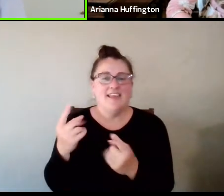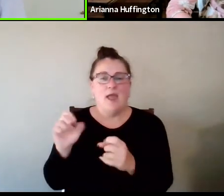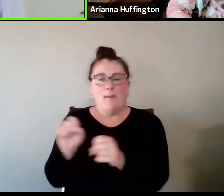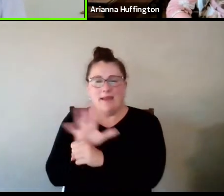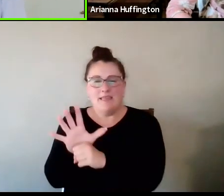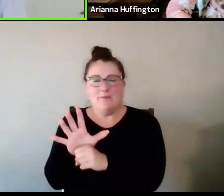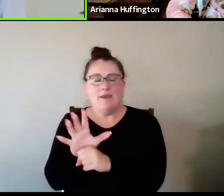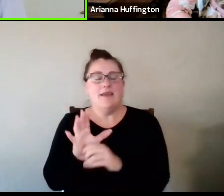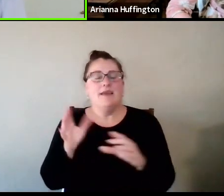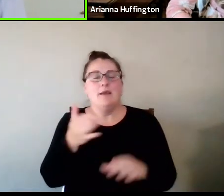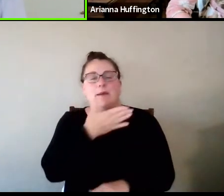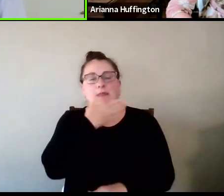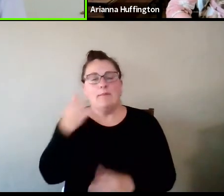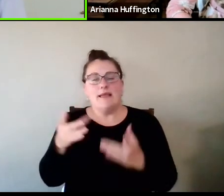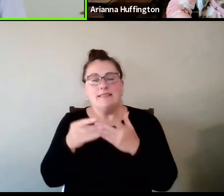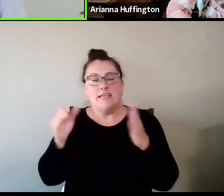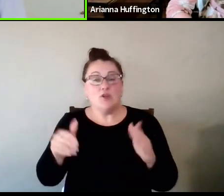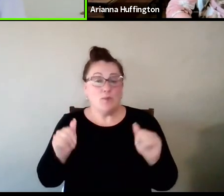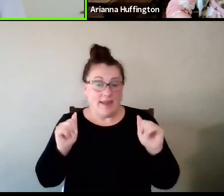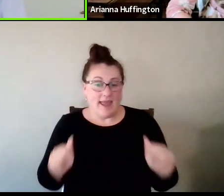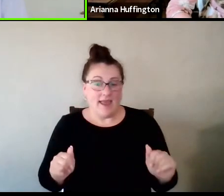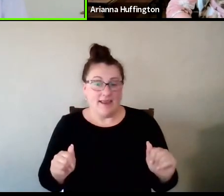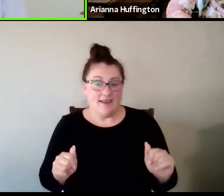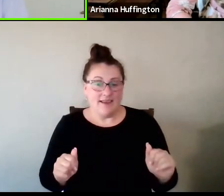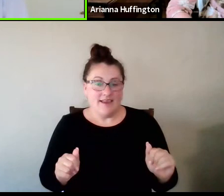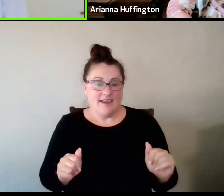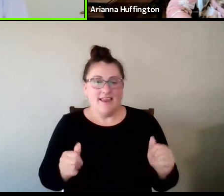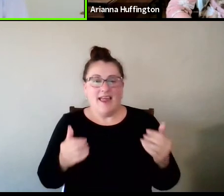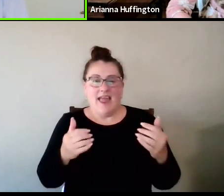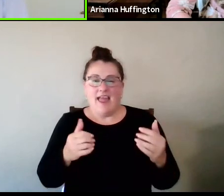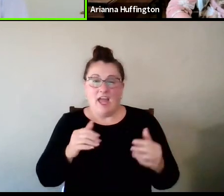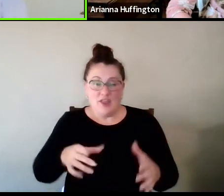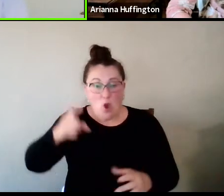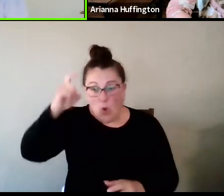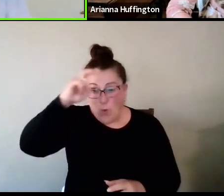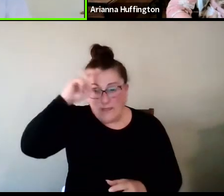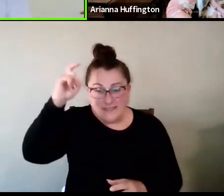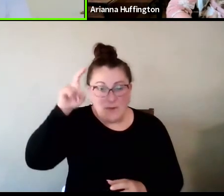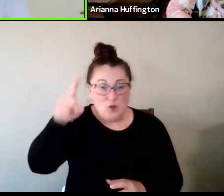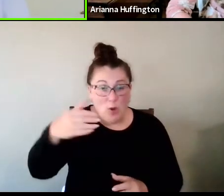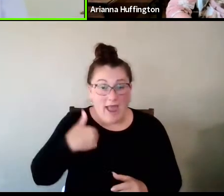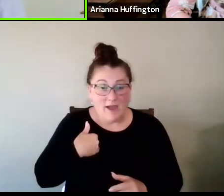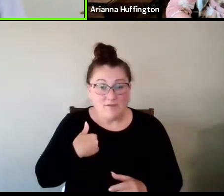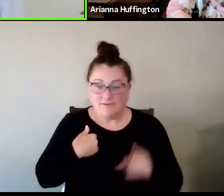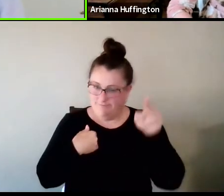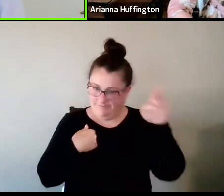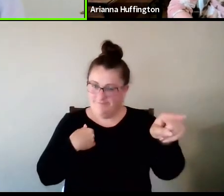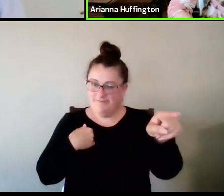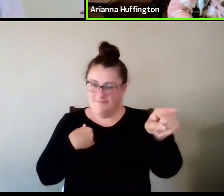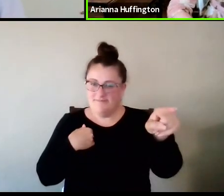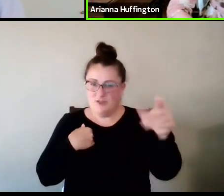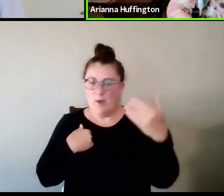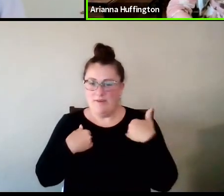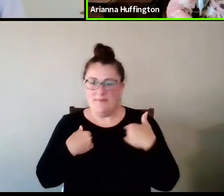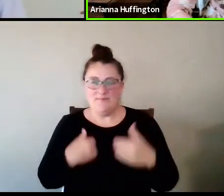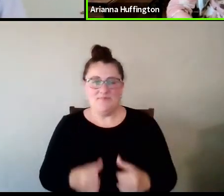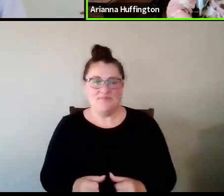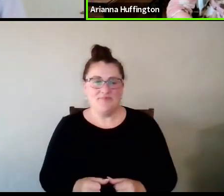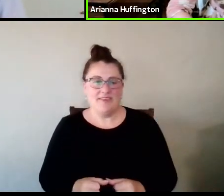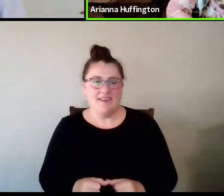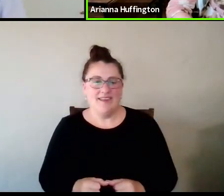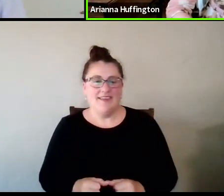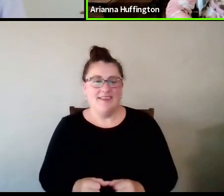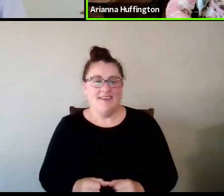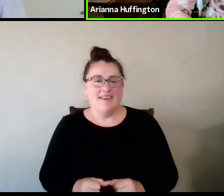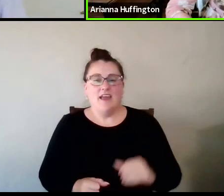the best leaders we can be. I don't have the corner of wisdom. If somebody has, you may. Well, you know, Hubert,